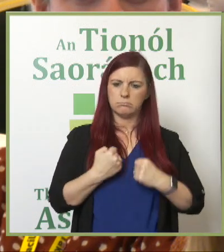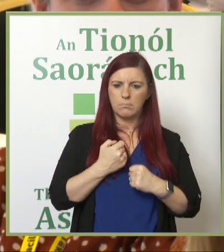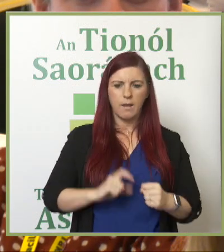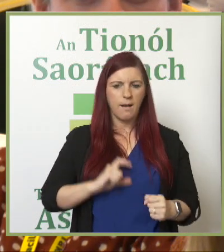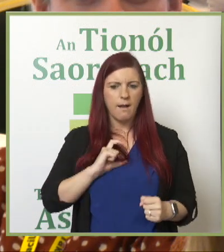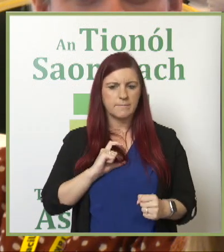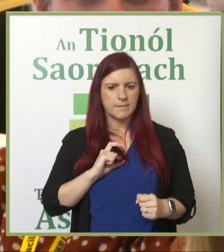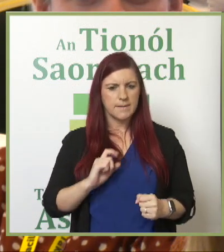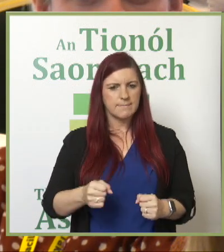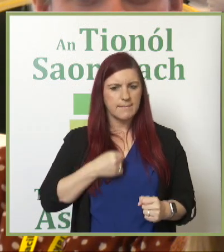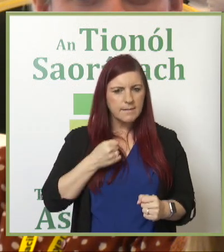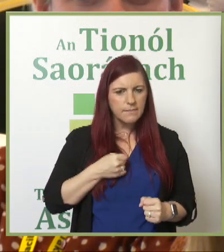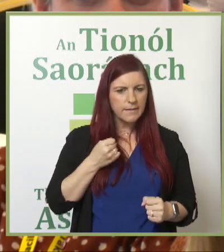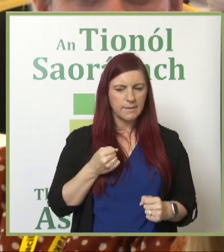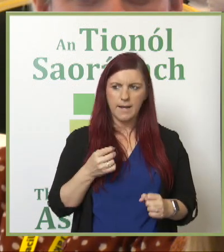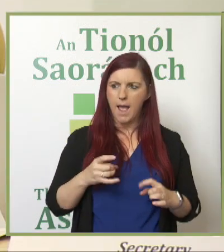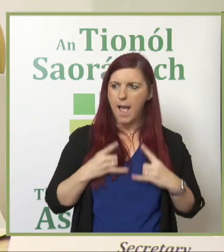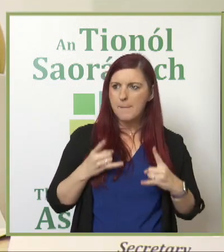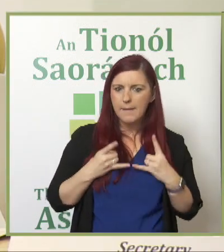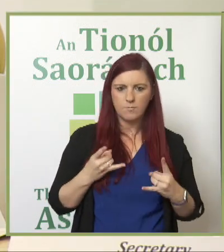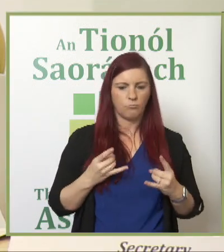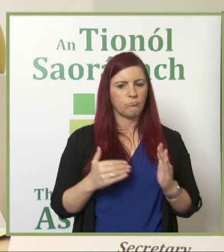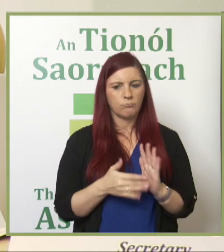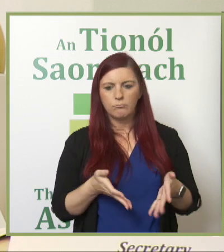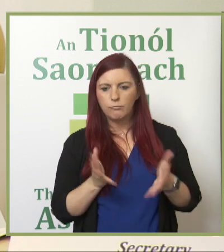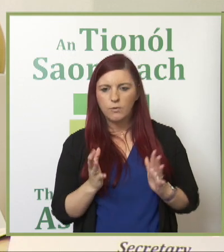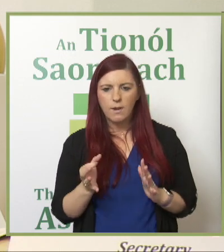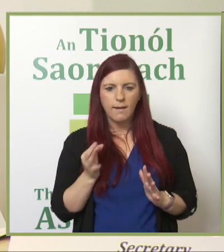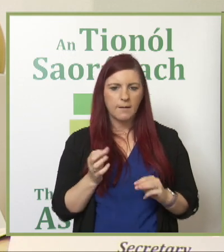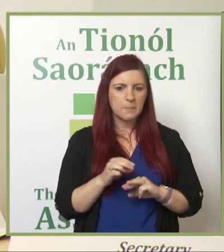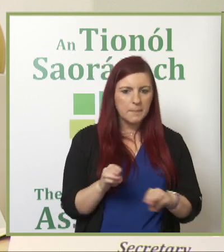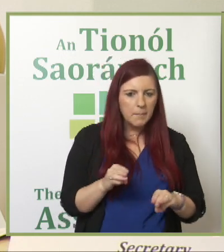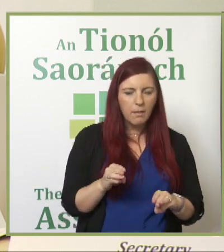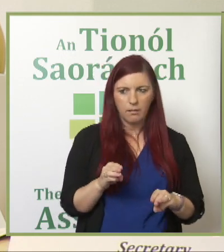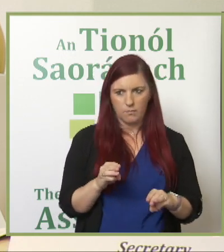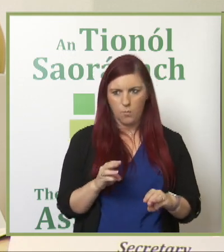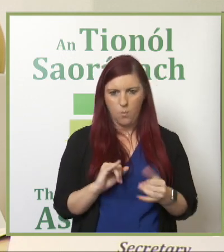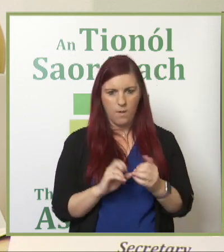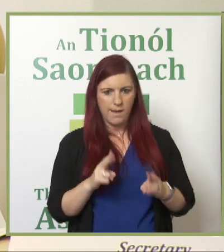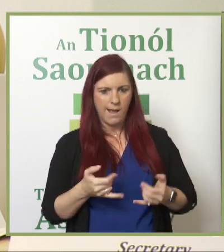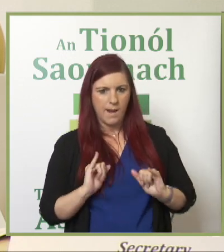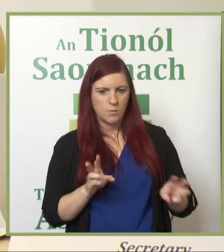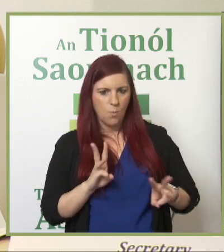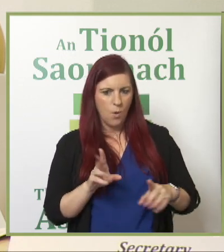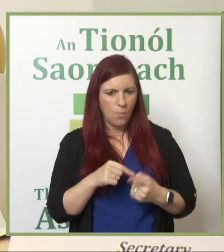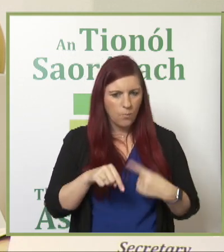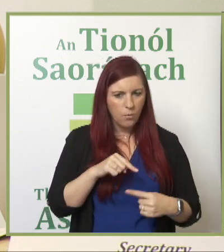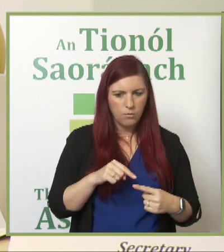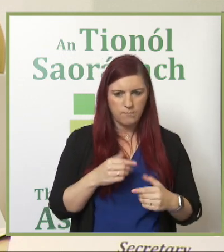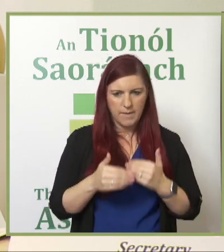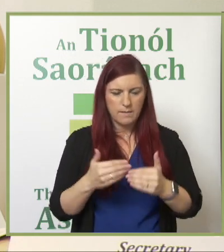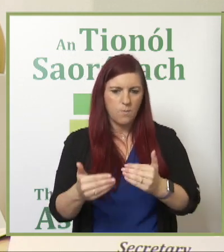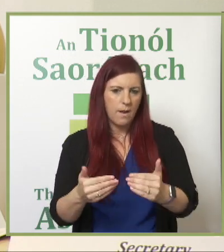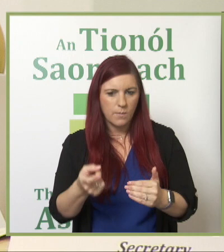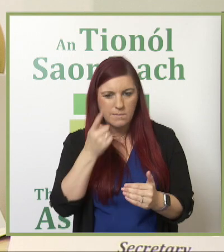and satisfied and really happy that we've got the people that we have got to work with us over the next while. And you'll see the background details